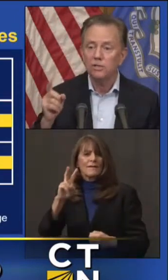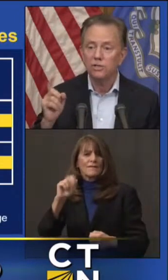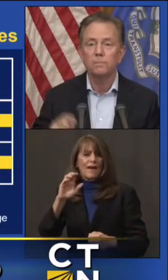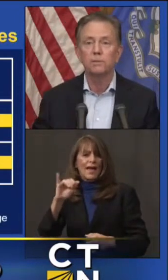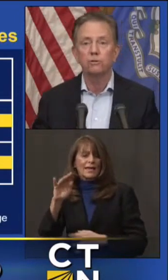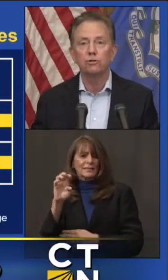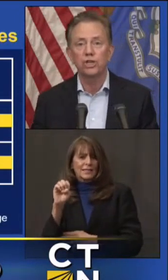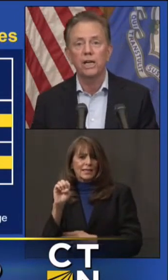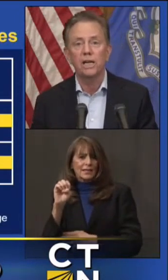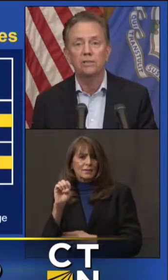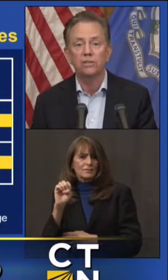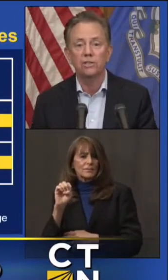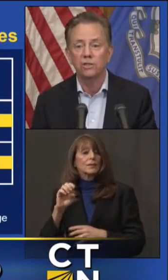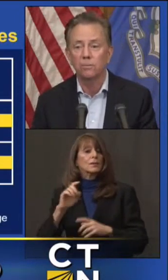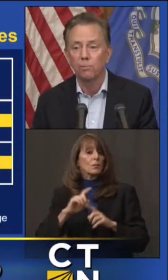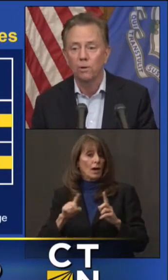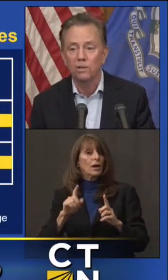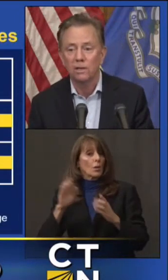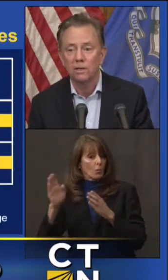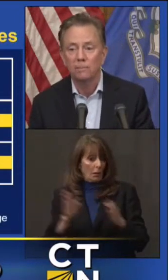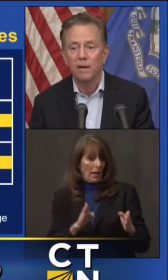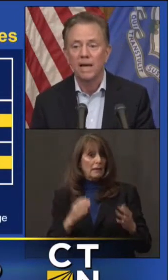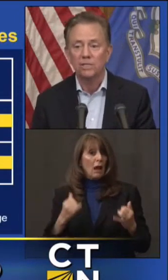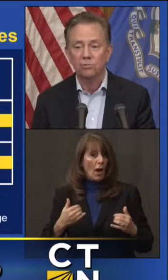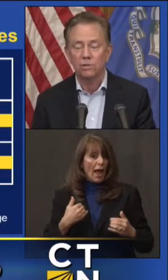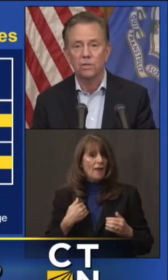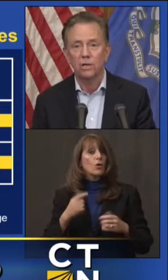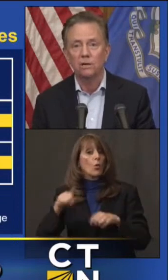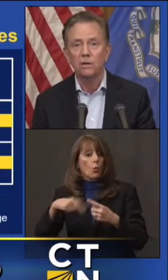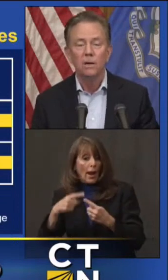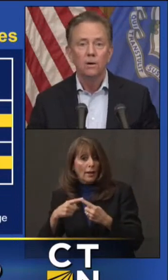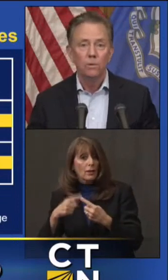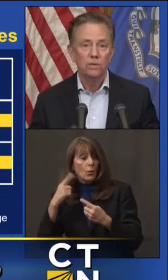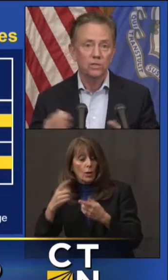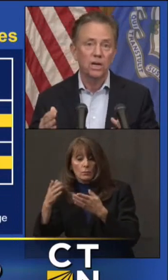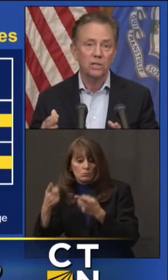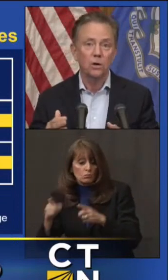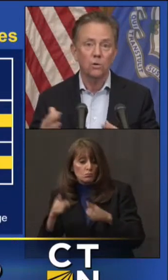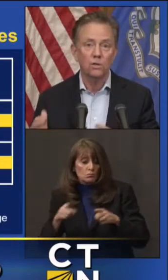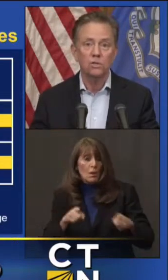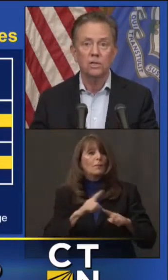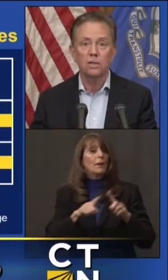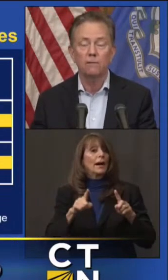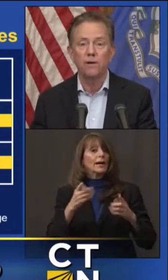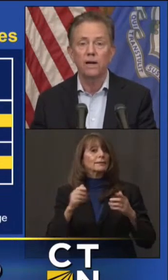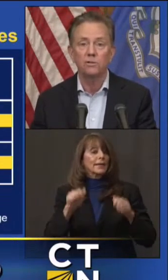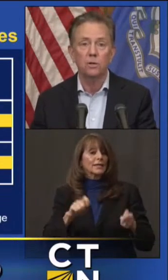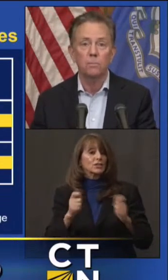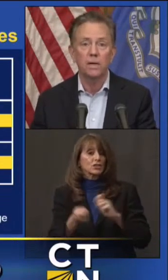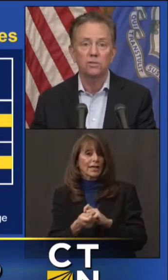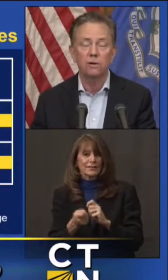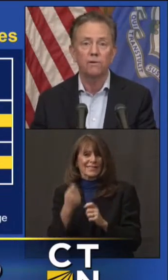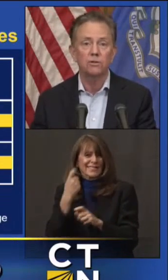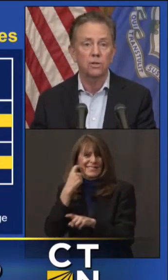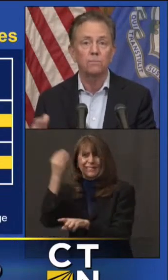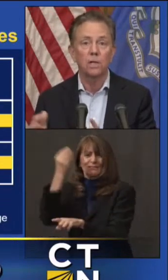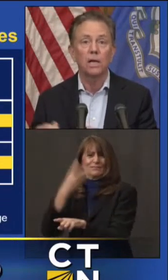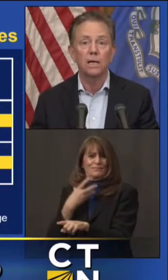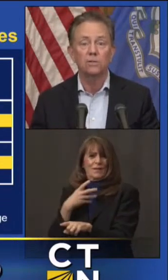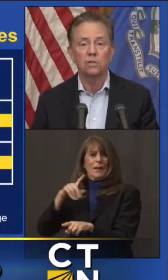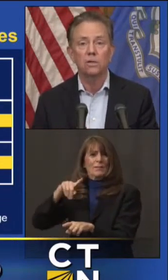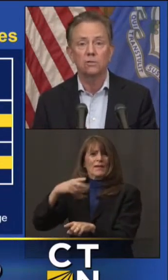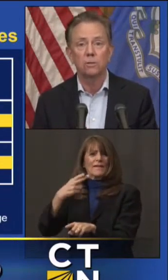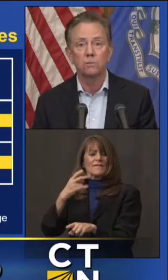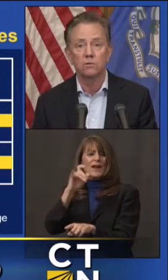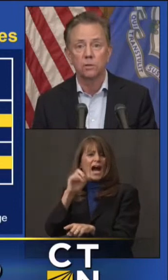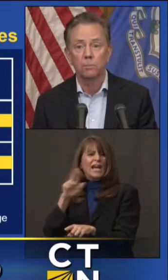Timeline subject to change is an important asterisk there. We just got notice that Pfizer may suffer some